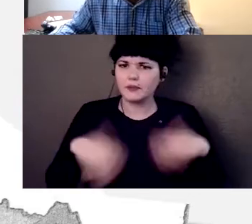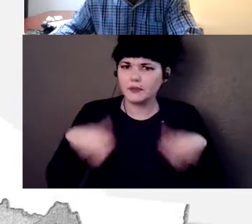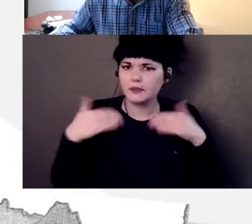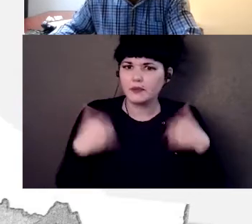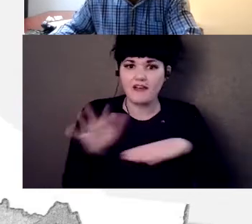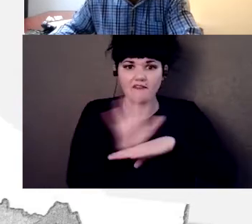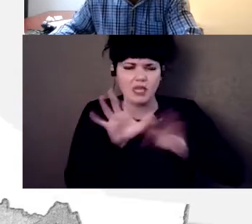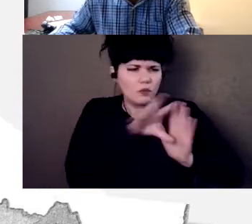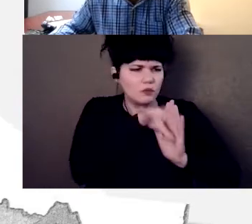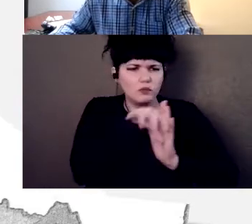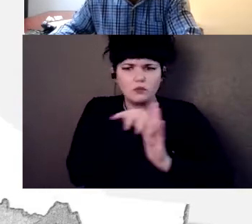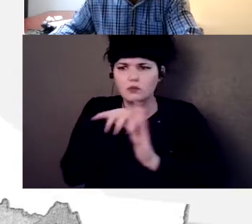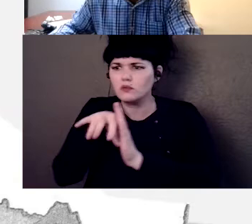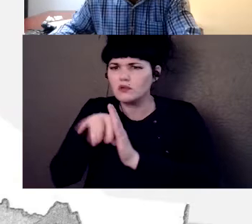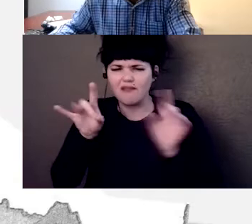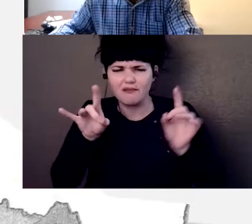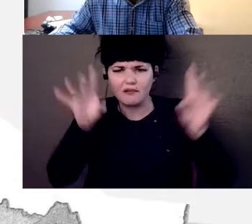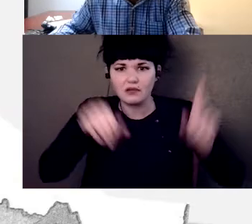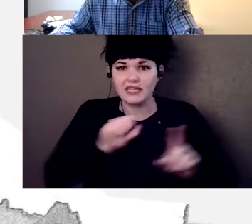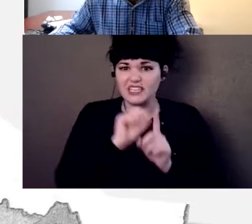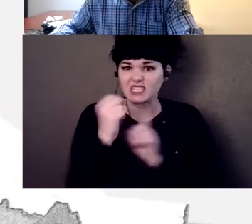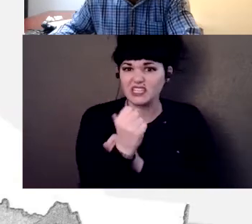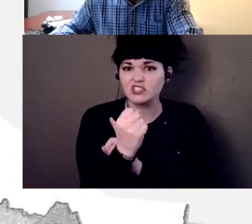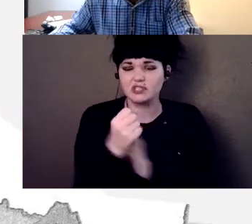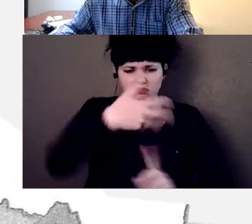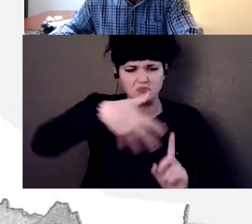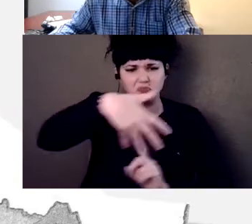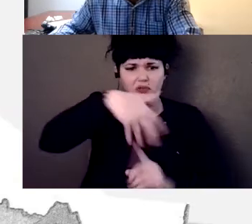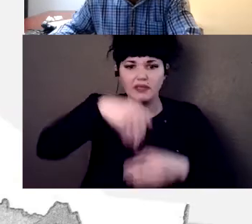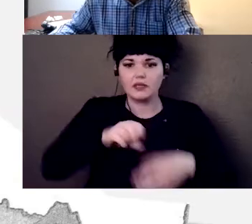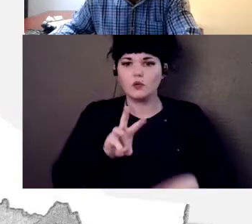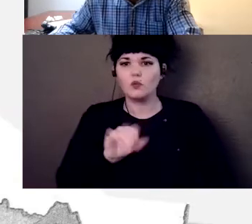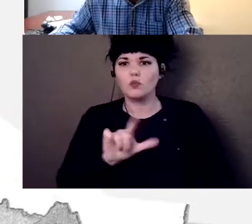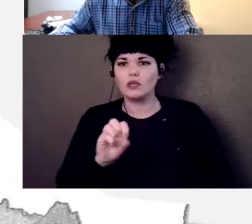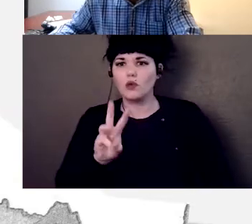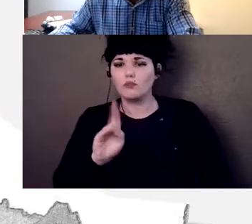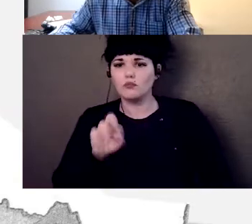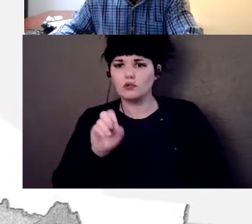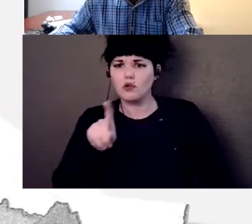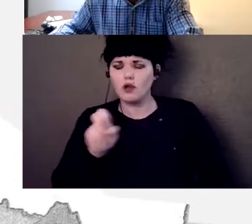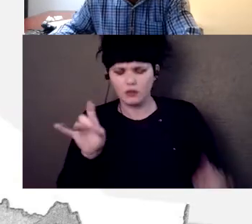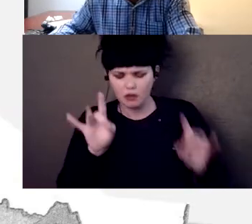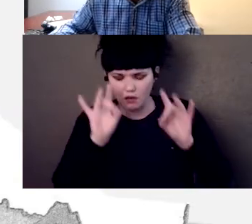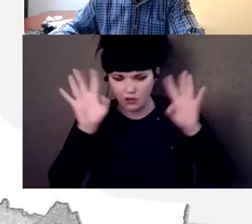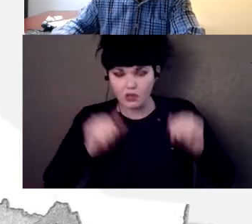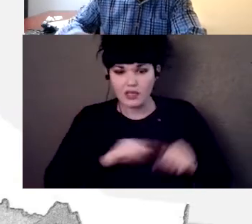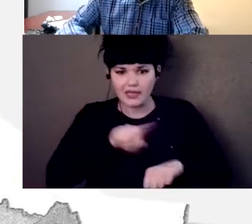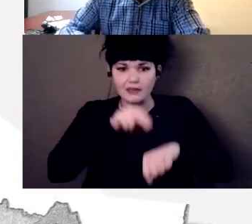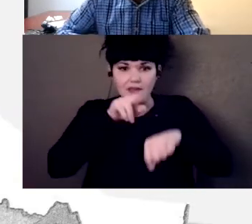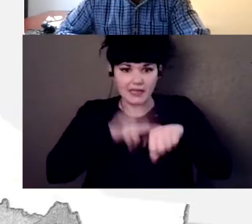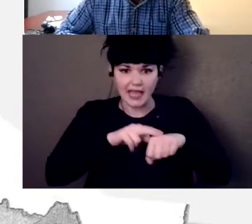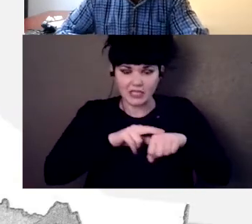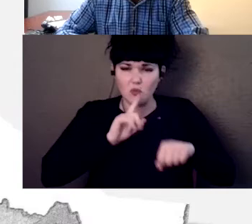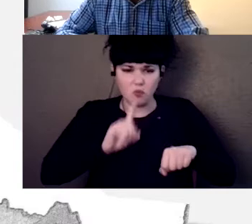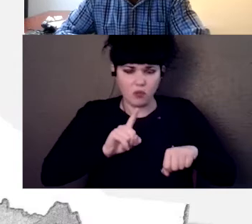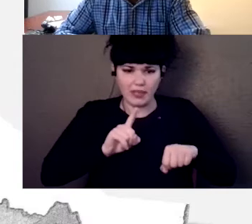video. The conditions that the individuals that were at Willowbrook, that they were being kept in, were so shocking that it started a national conversation about